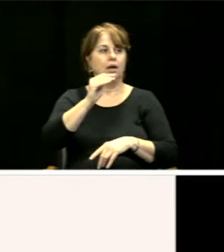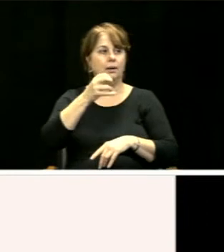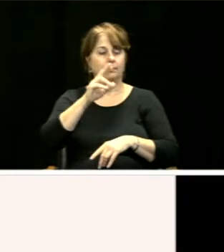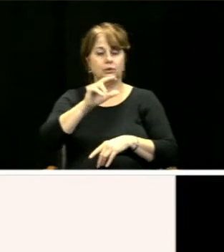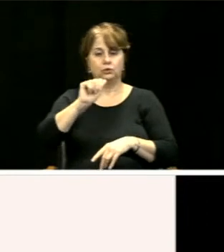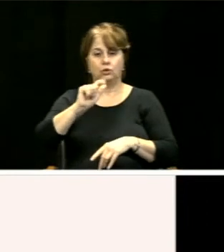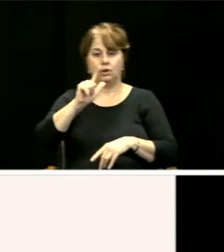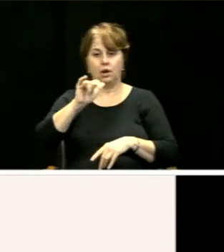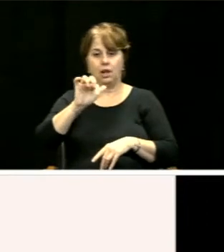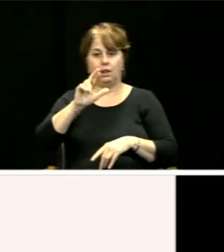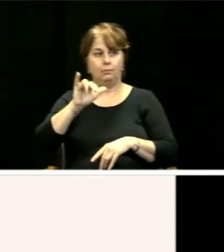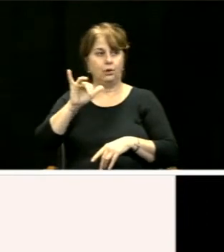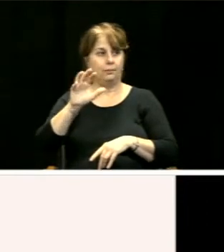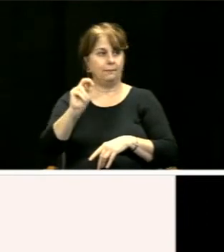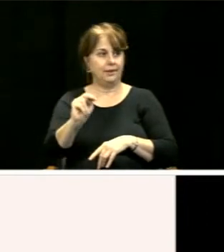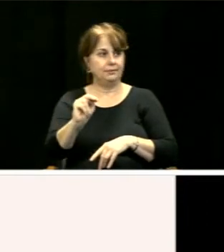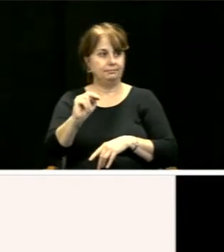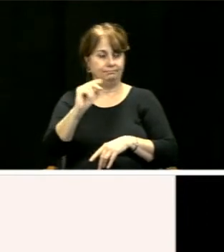hand.